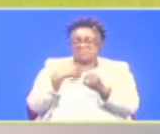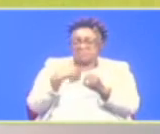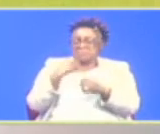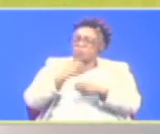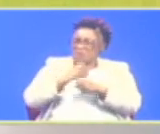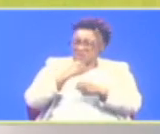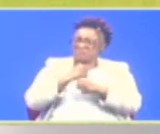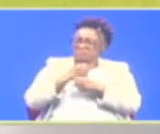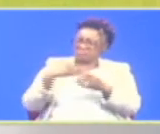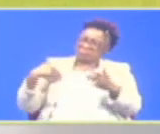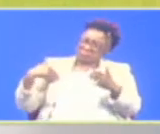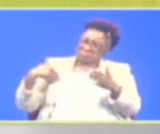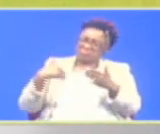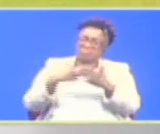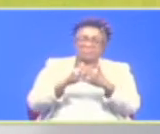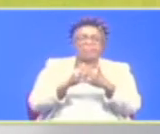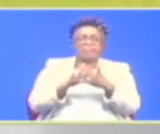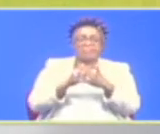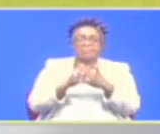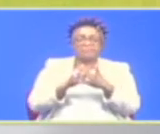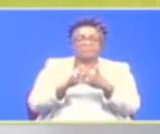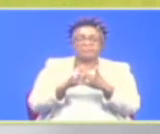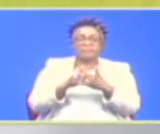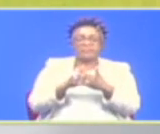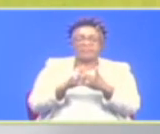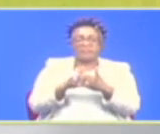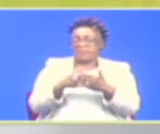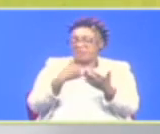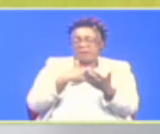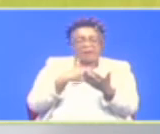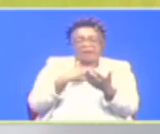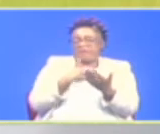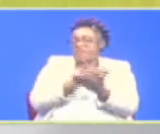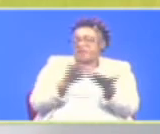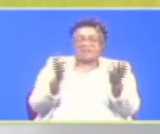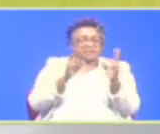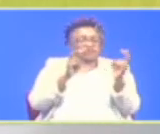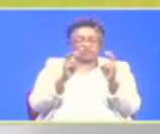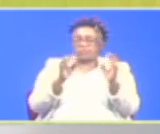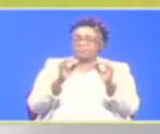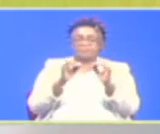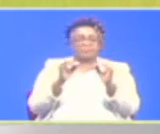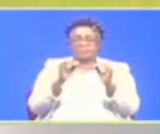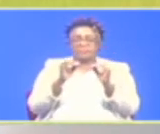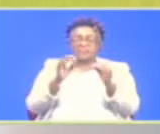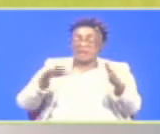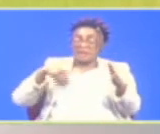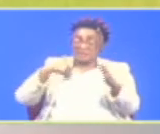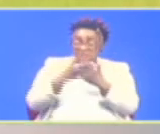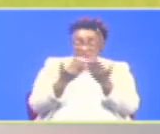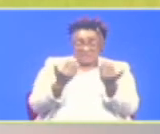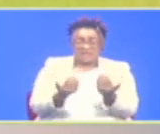then. And there hasn't been any issue until now,